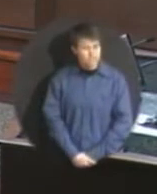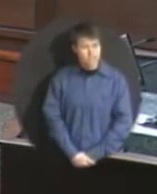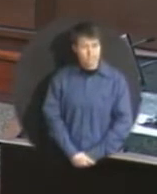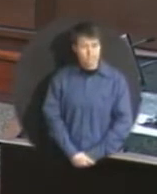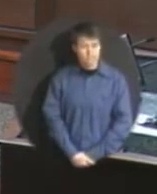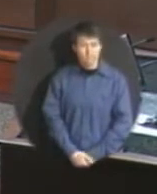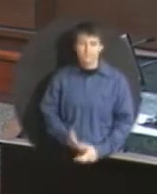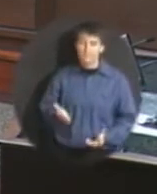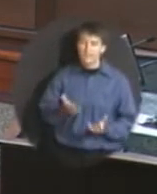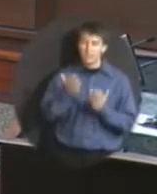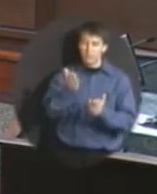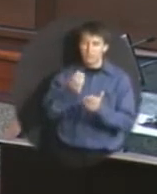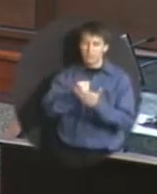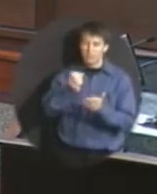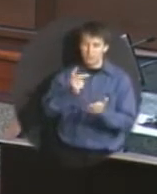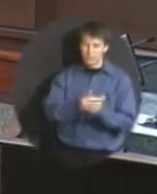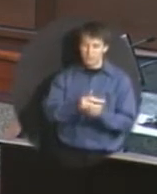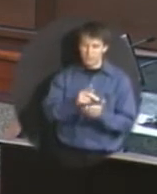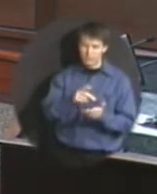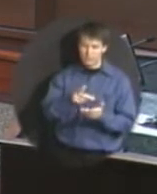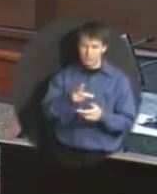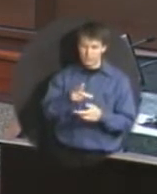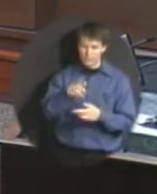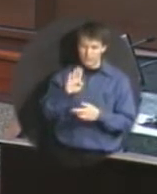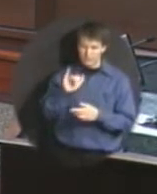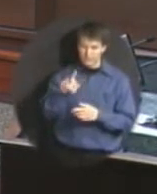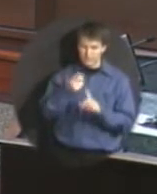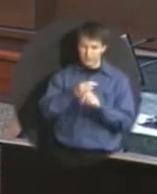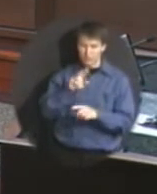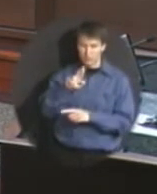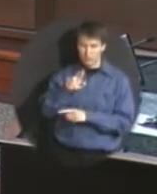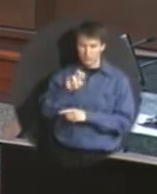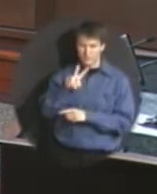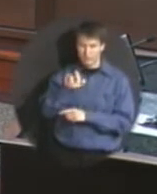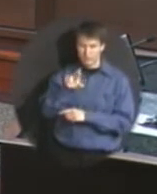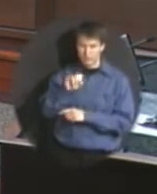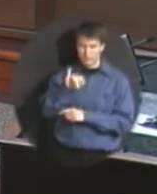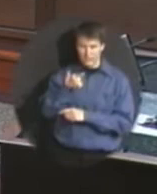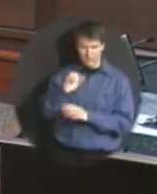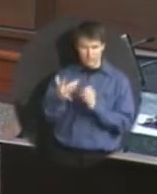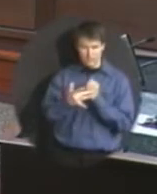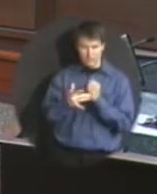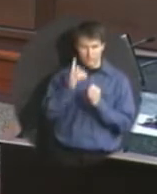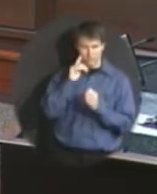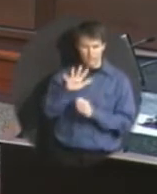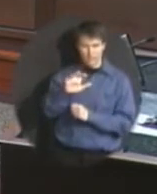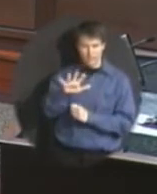I would move to approve the low bid from Riverside Technologies in the amount of